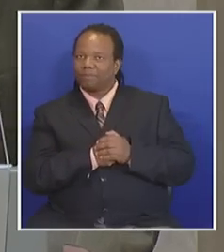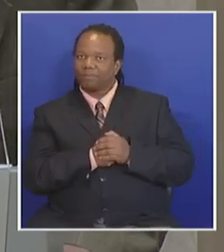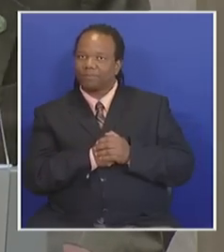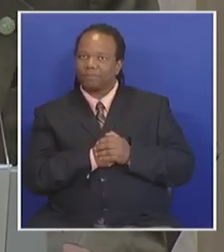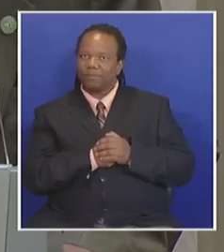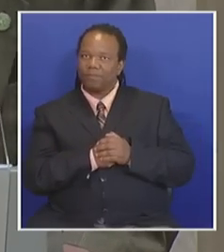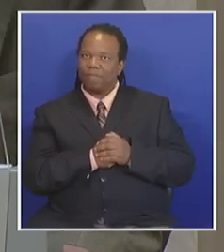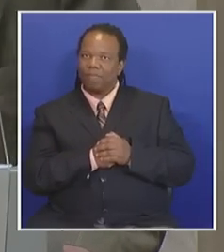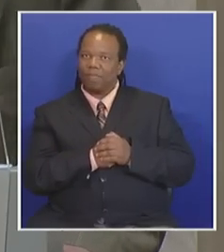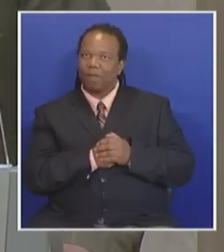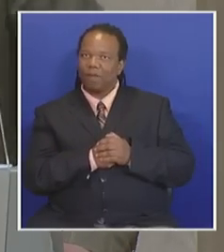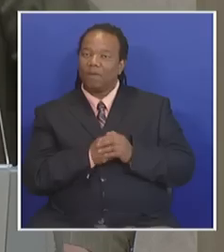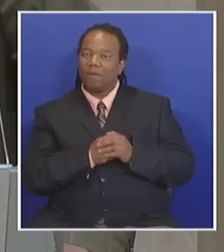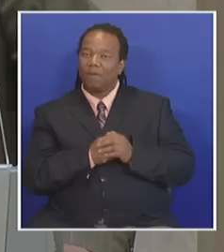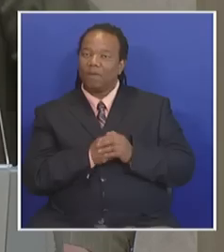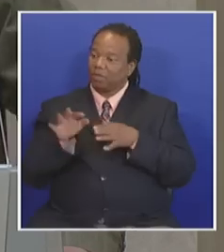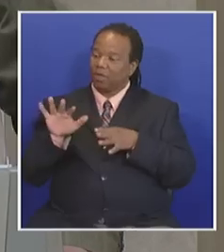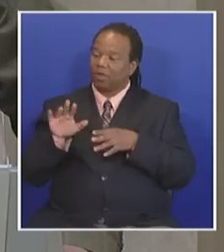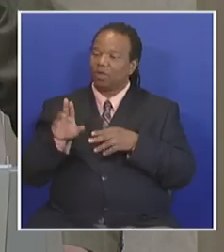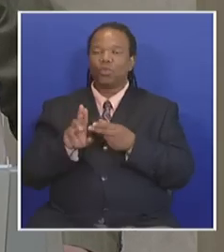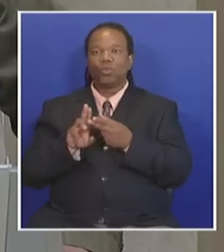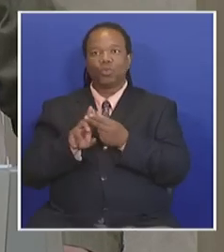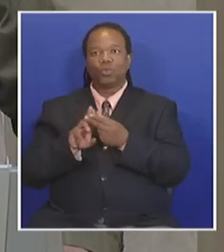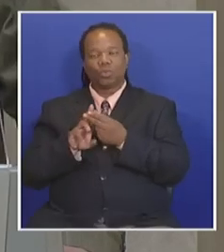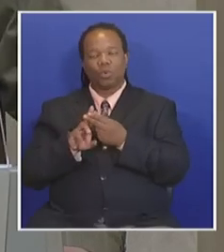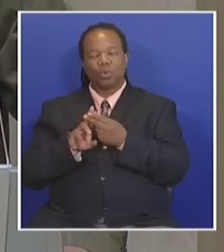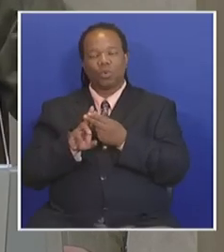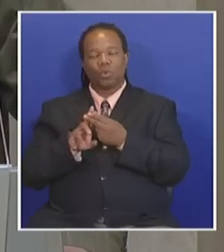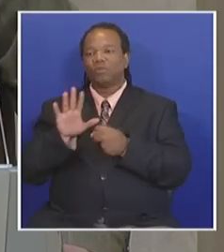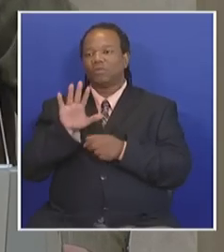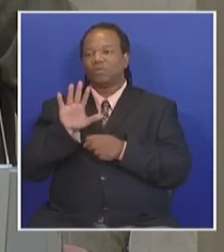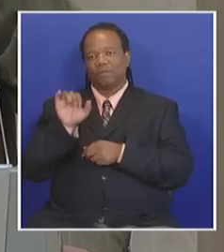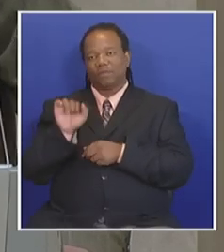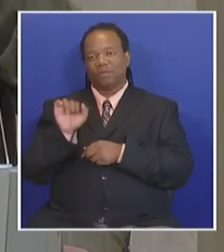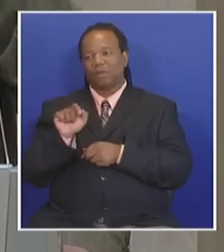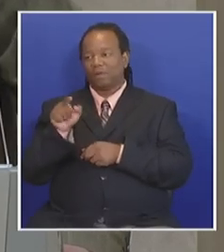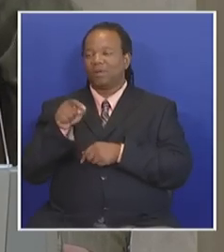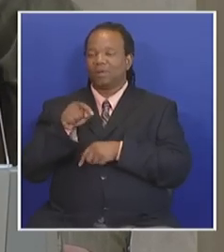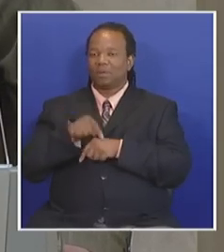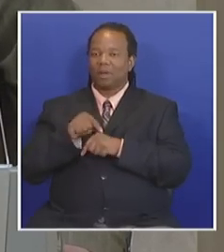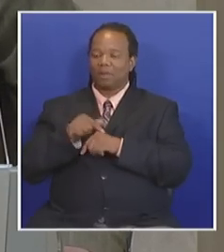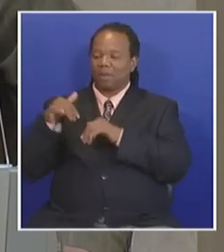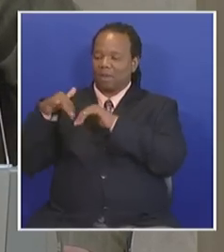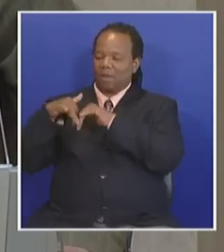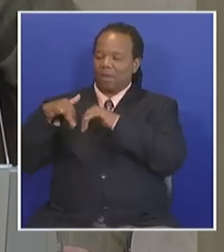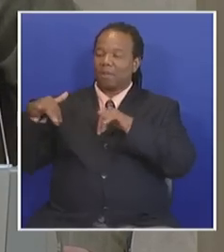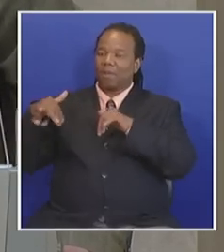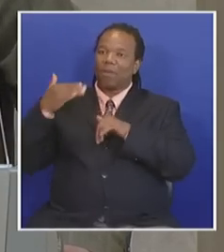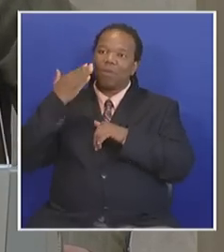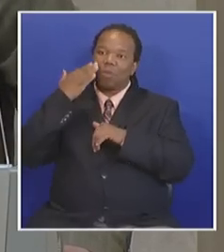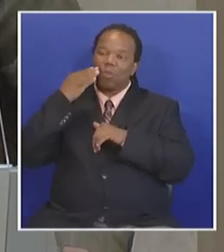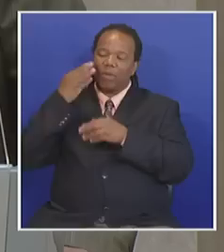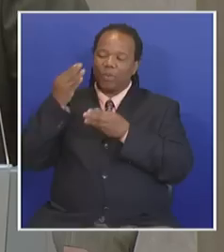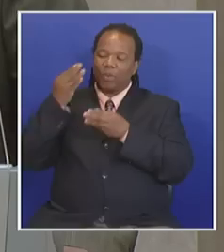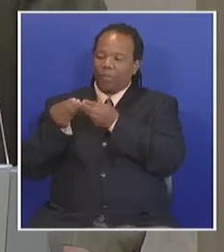when they established the Union of South Africa, an apartheid state and a white minority.